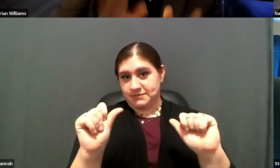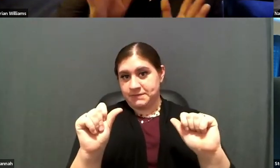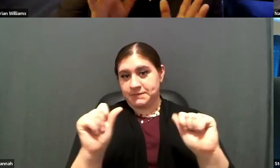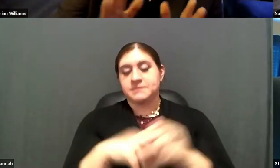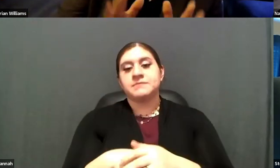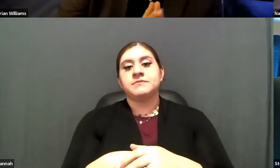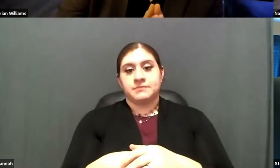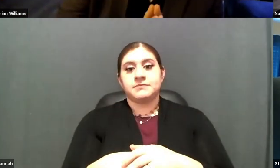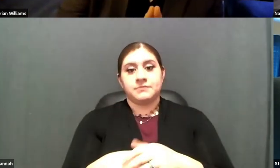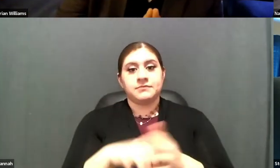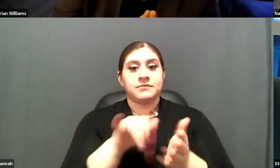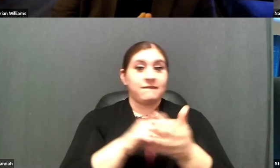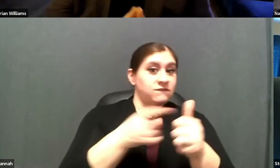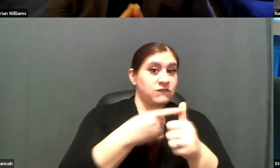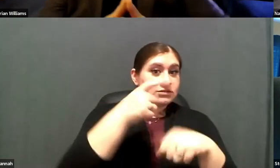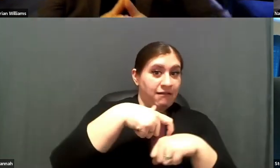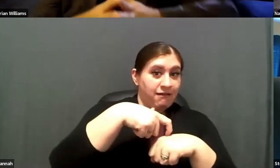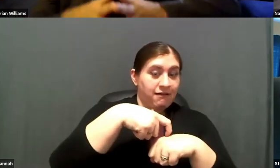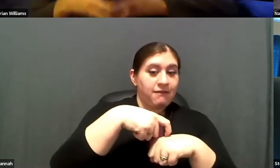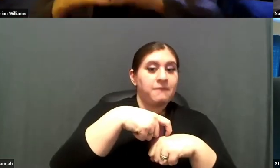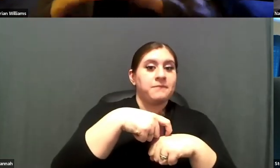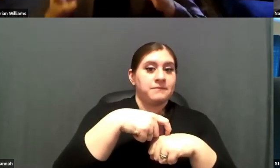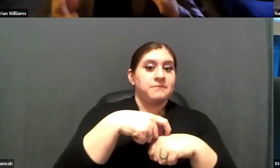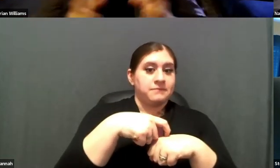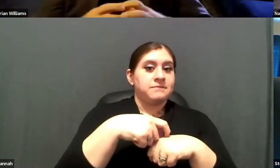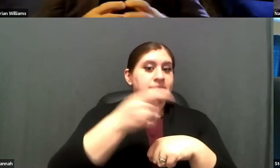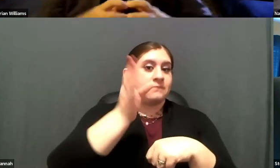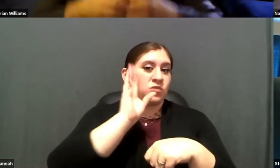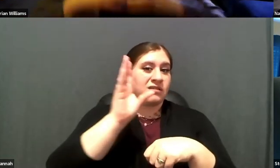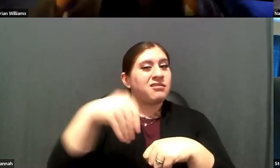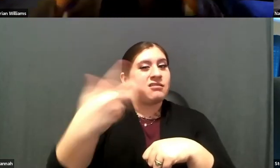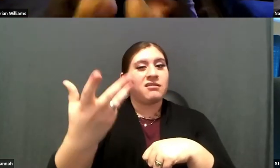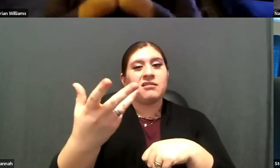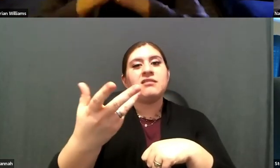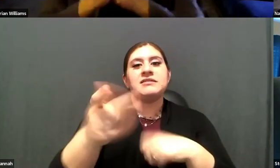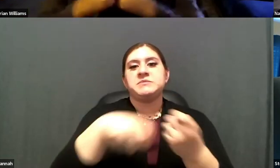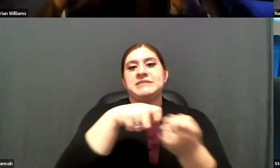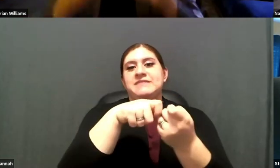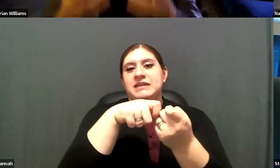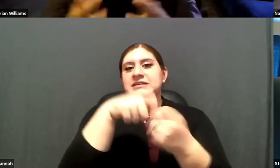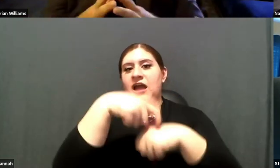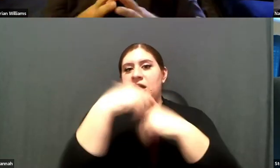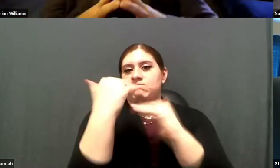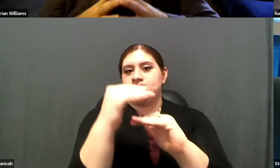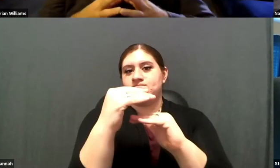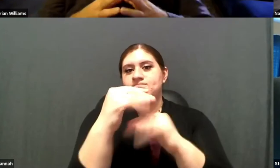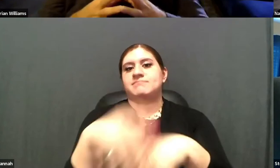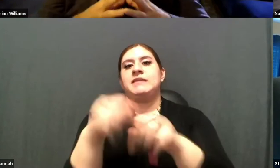So the first time you take it, you'll be given a specific amount of time to take it